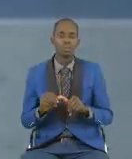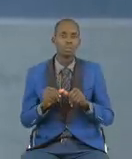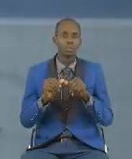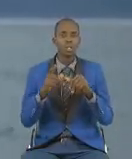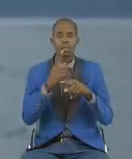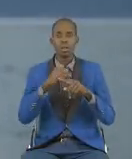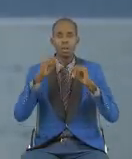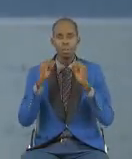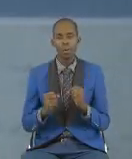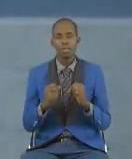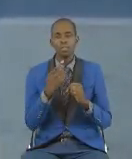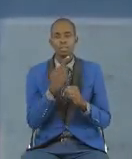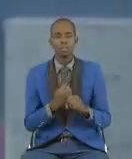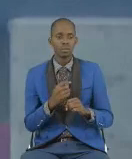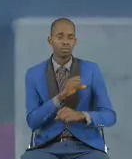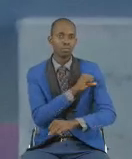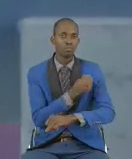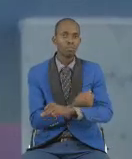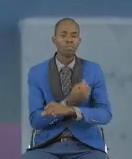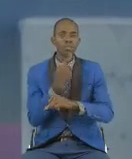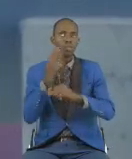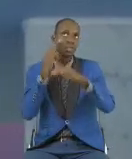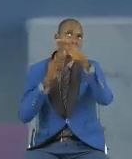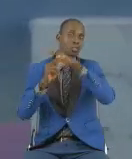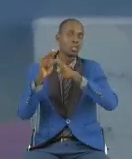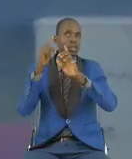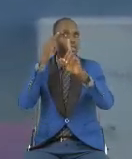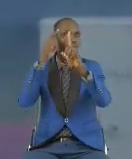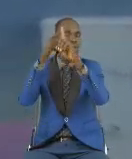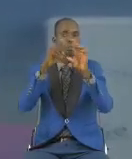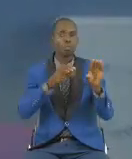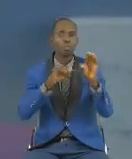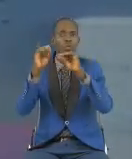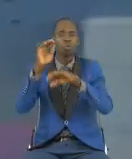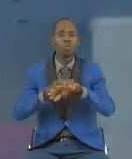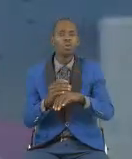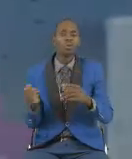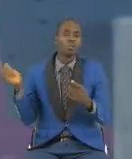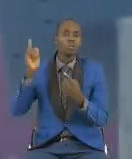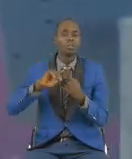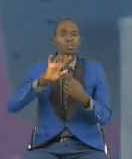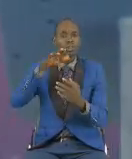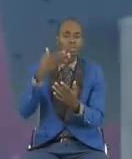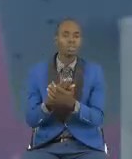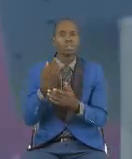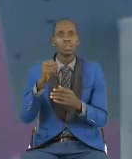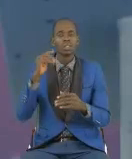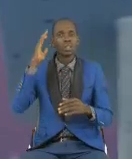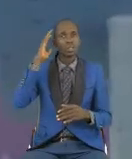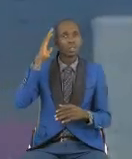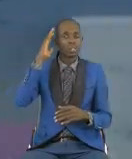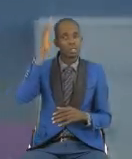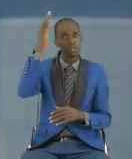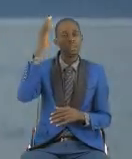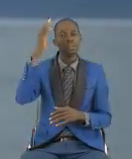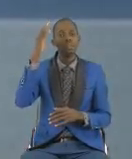the vision and the goal and keep on moving on until he reaches his destiny. But unfortunately for